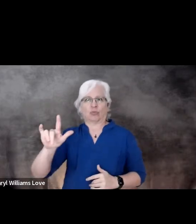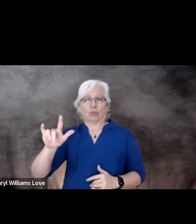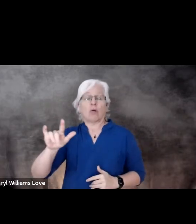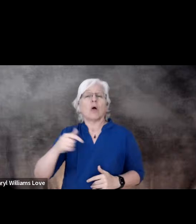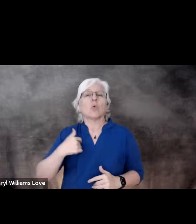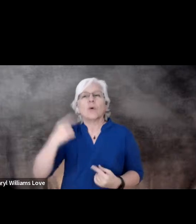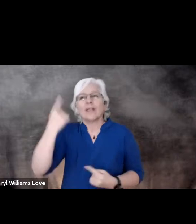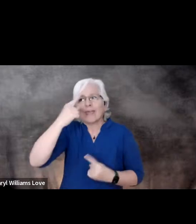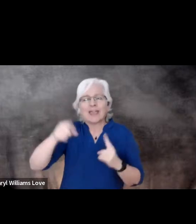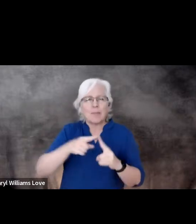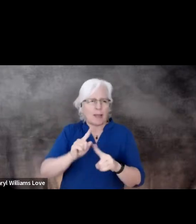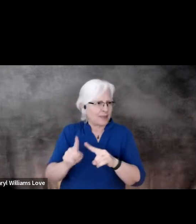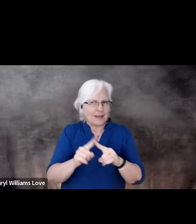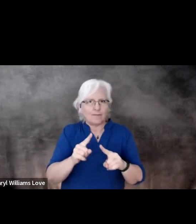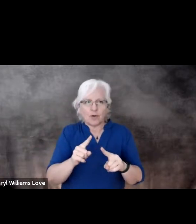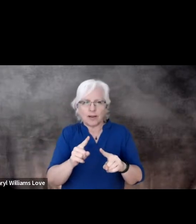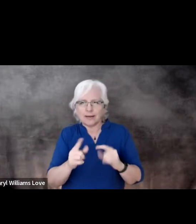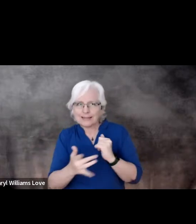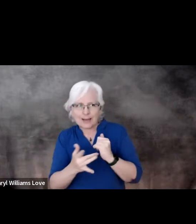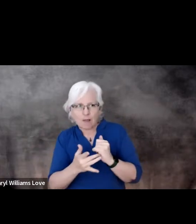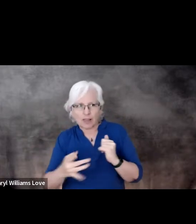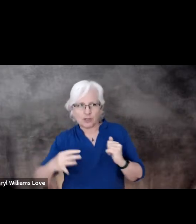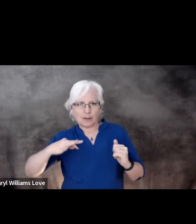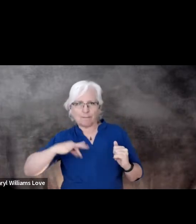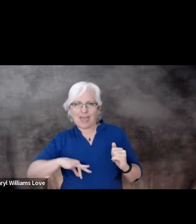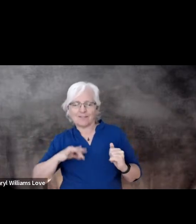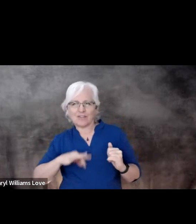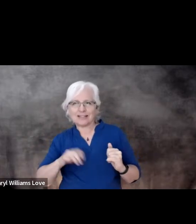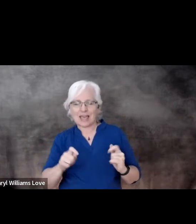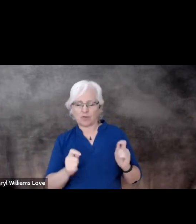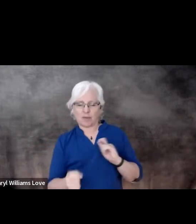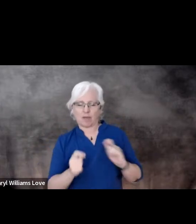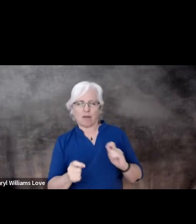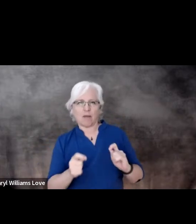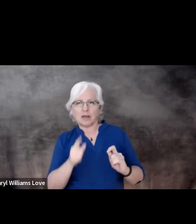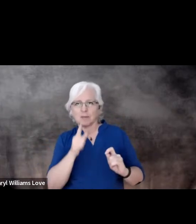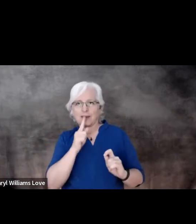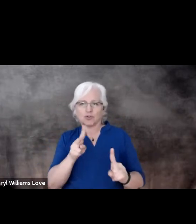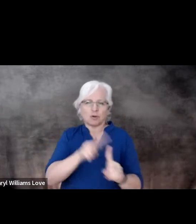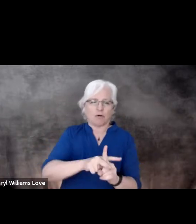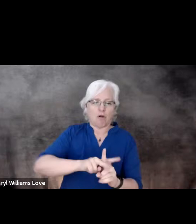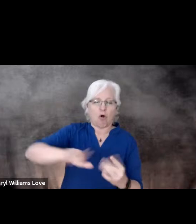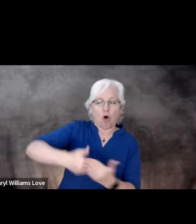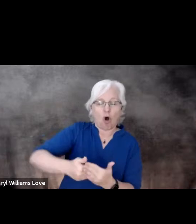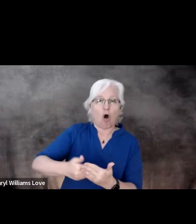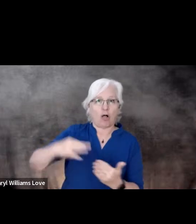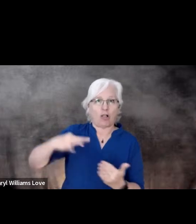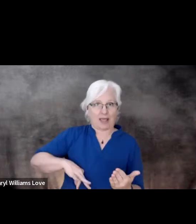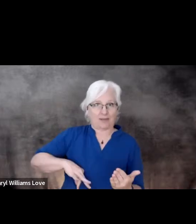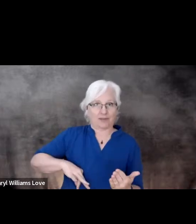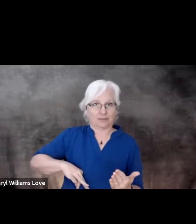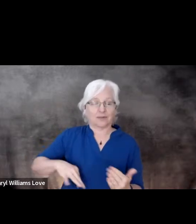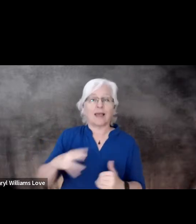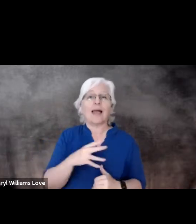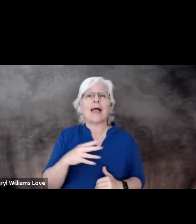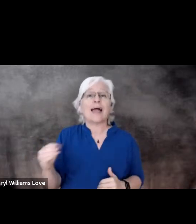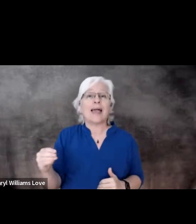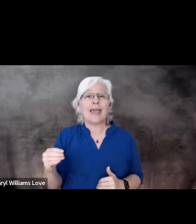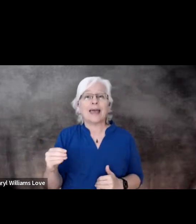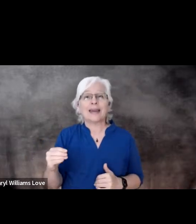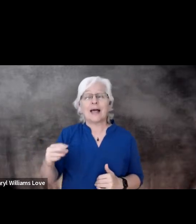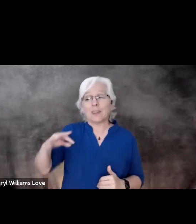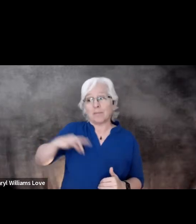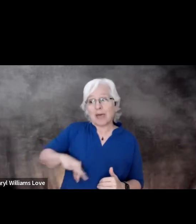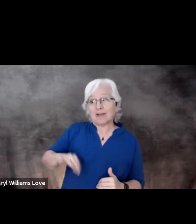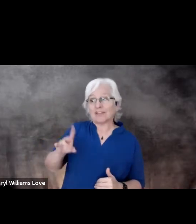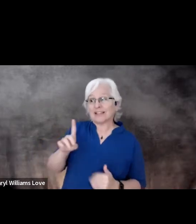the benefits of technology have to be harnessed to benefit everybody, and how to make sure that the benefits of technology